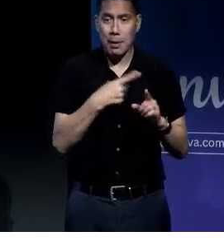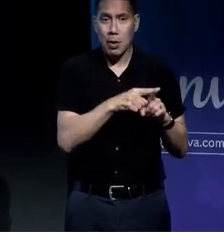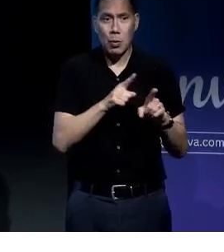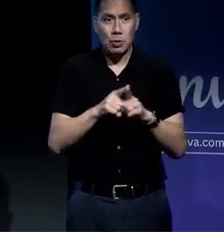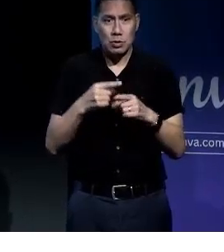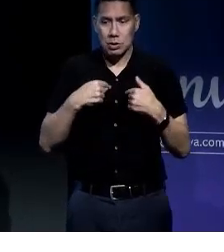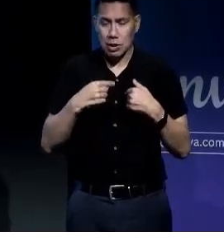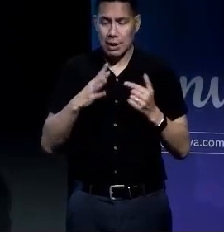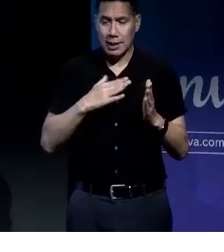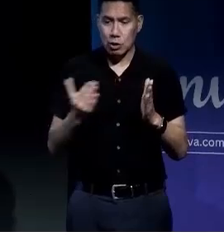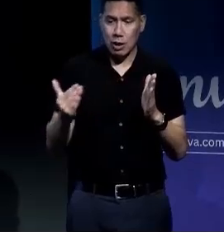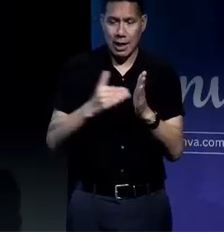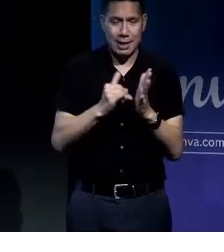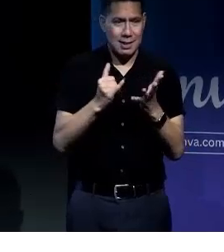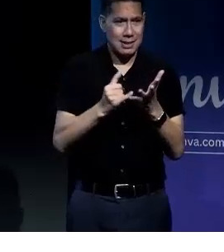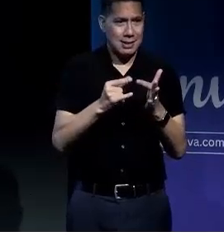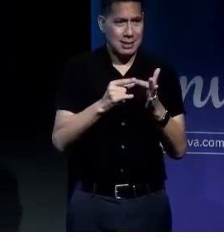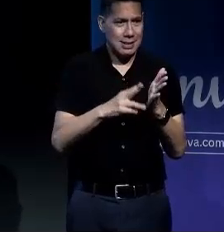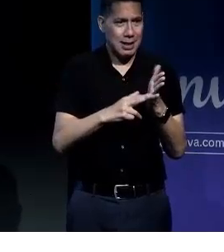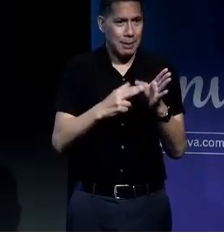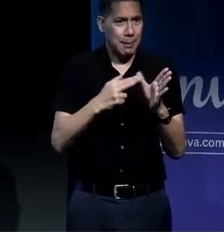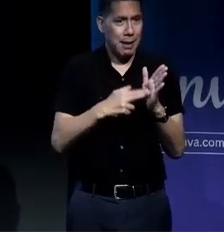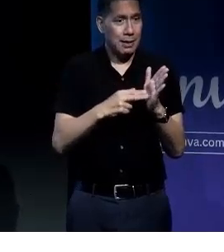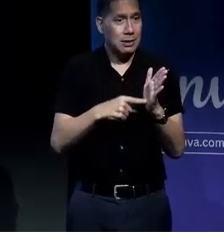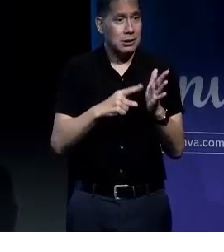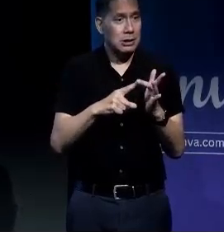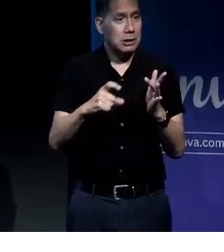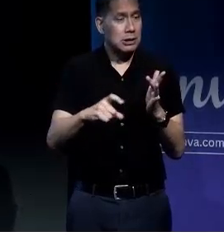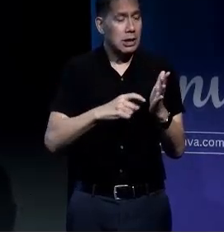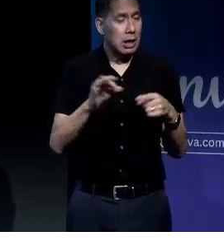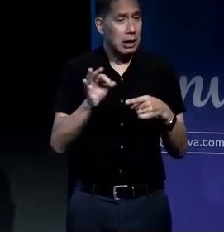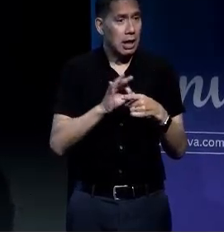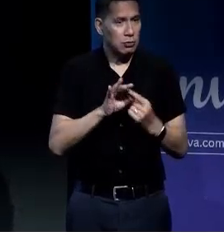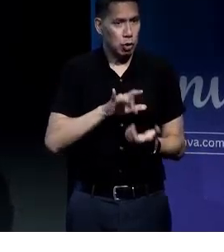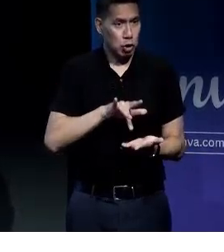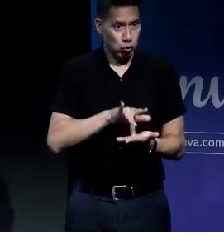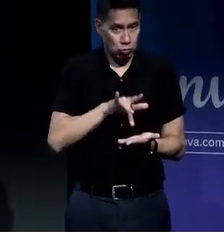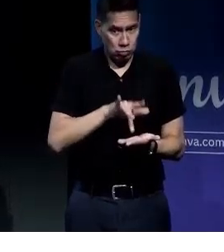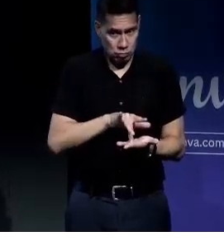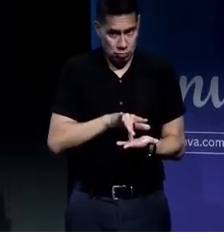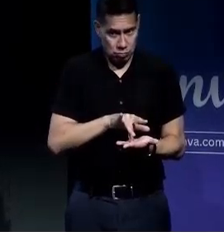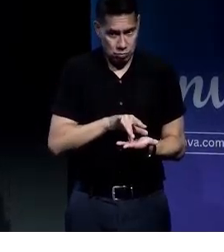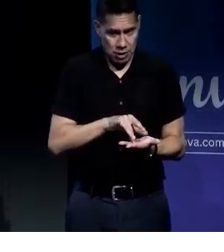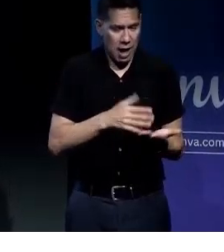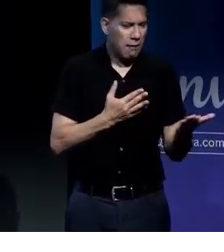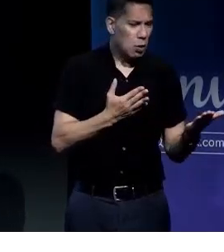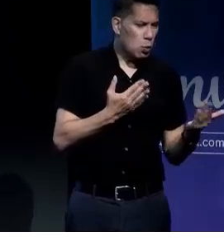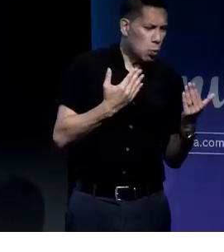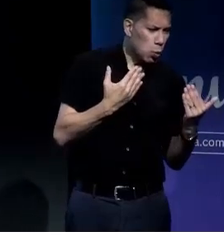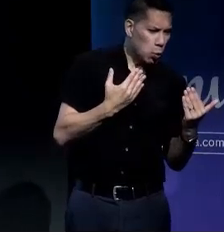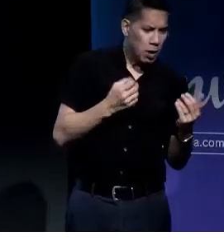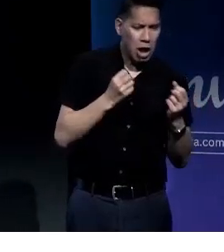We need to add semantic colours and neutrals. I just have a set of cool and